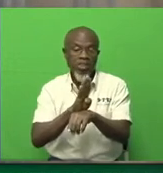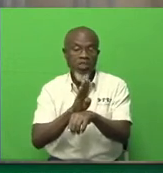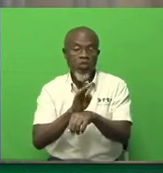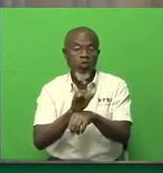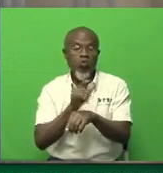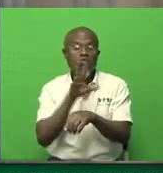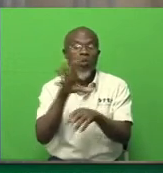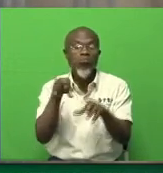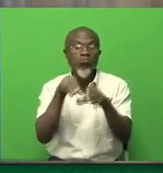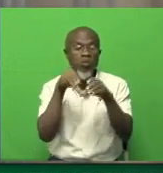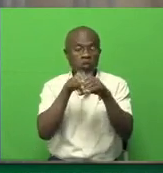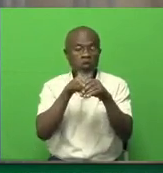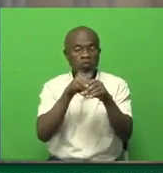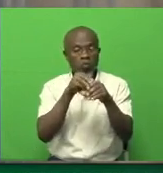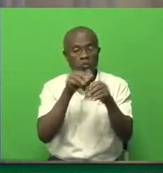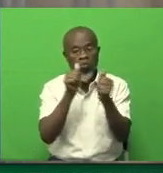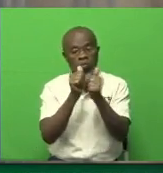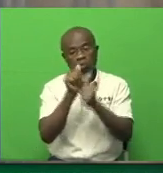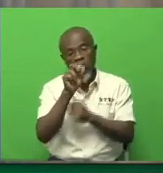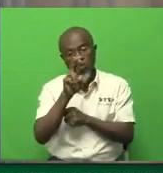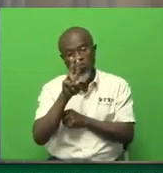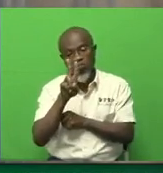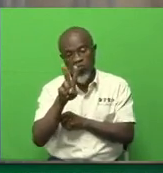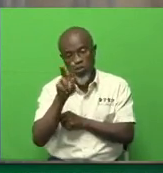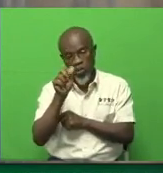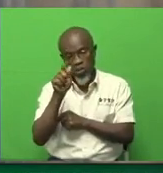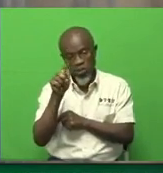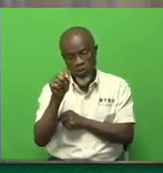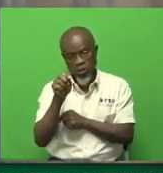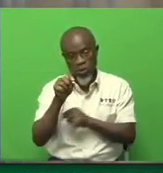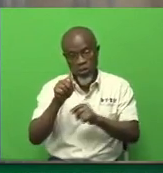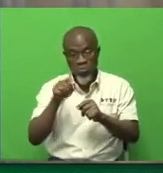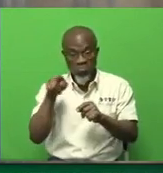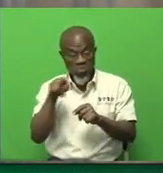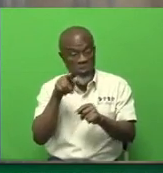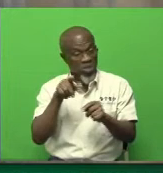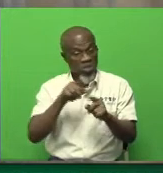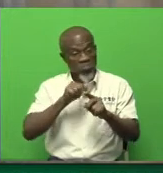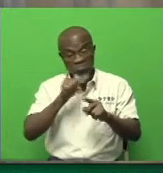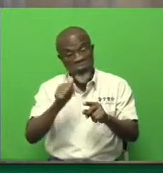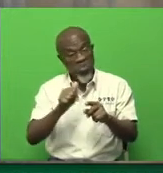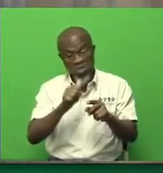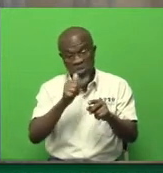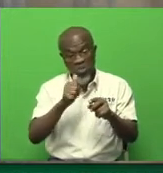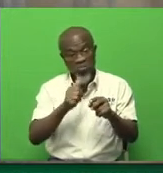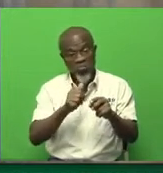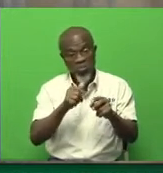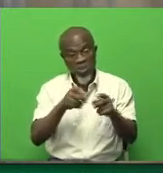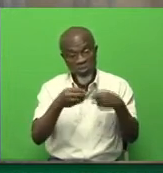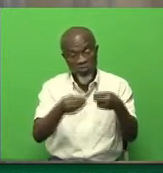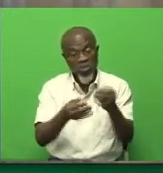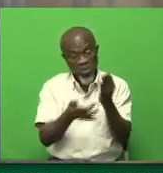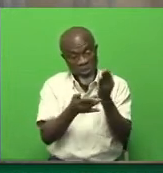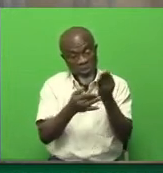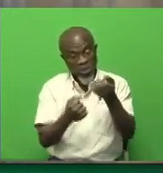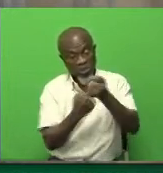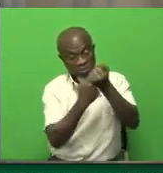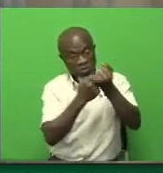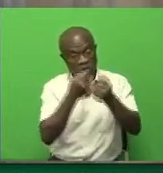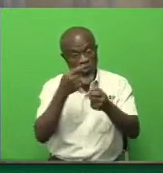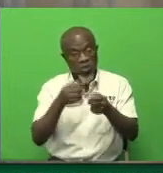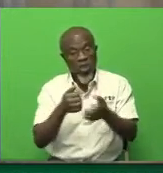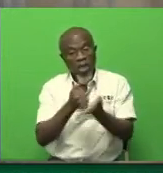instead the government should have provided enhanced technical support to enable companies to comply and